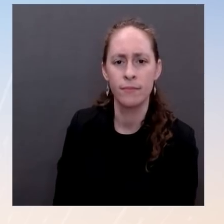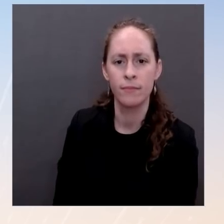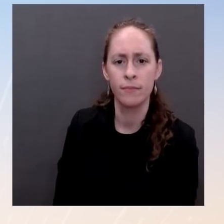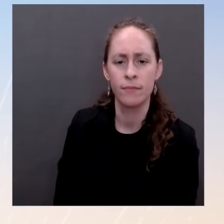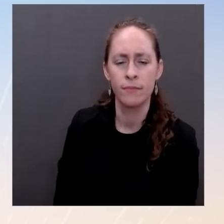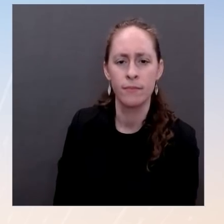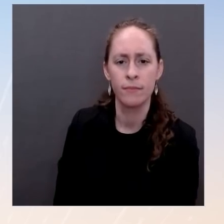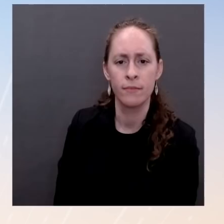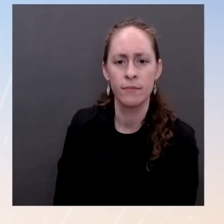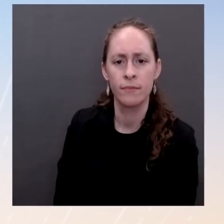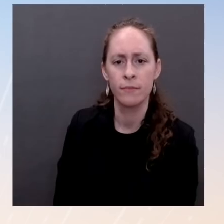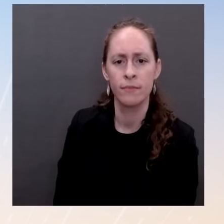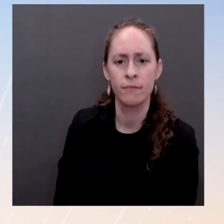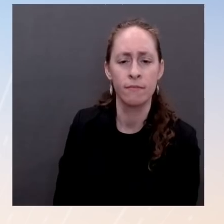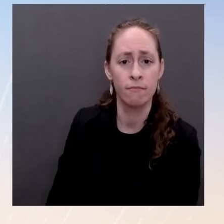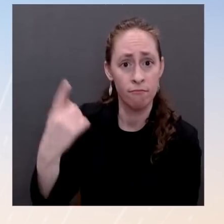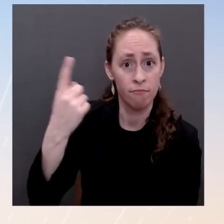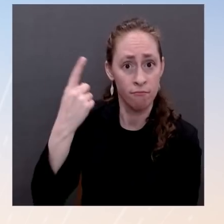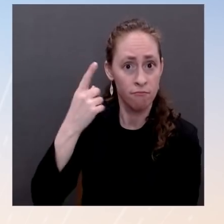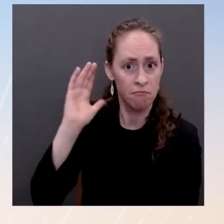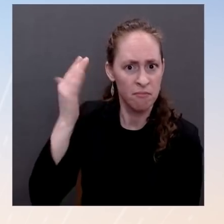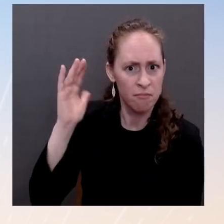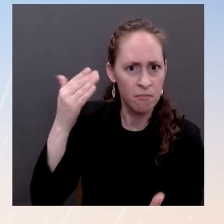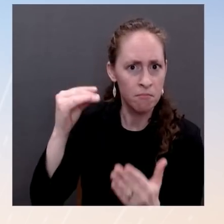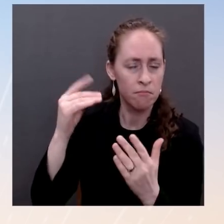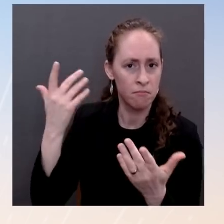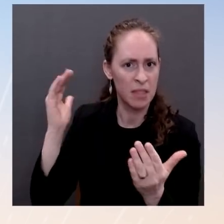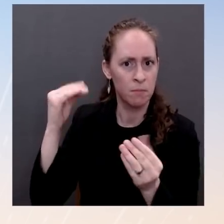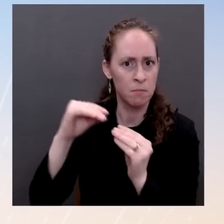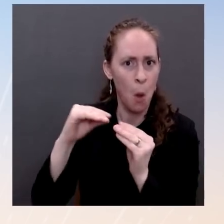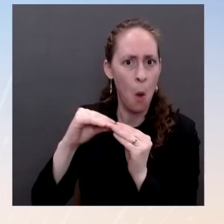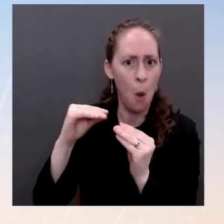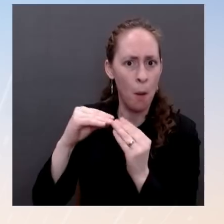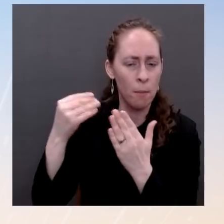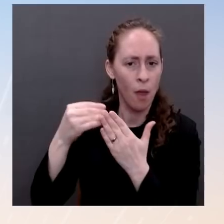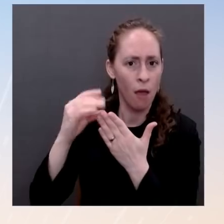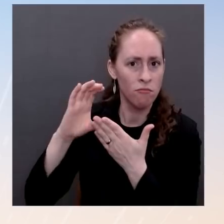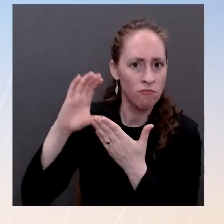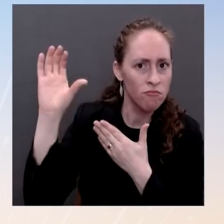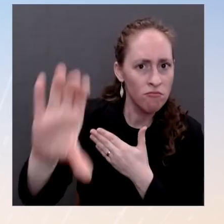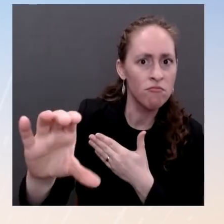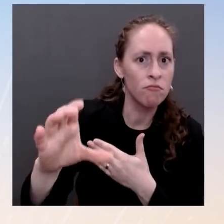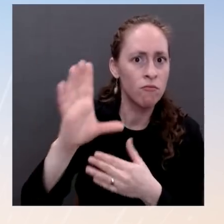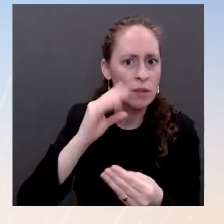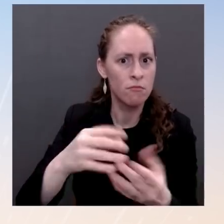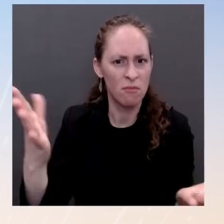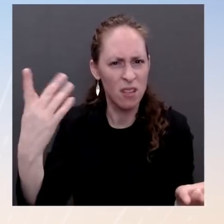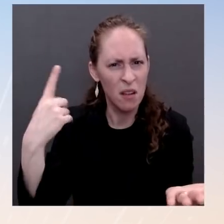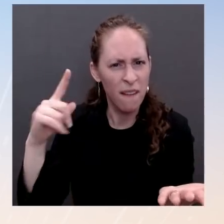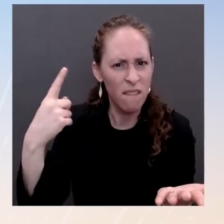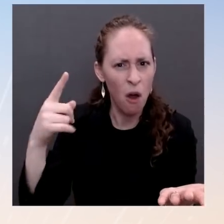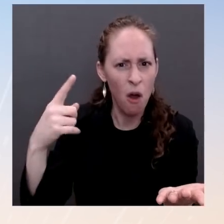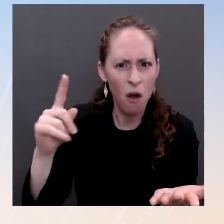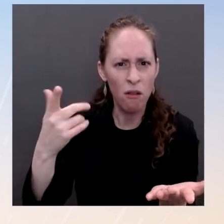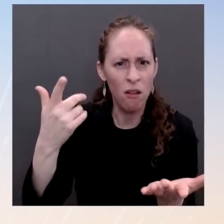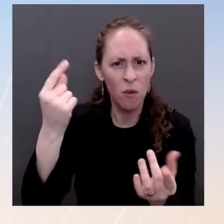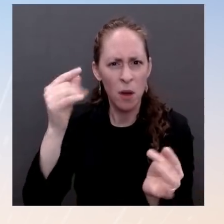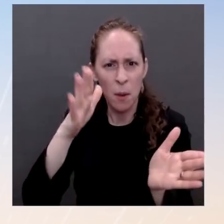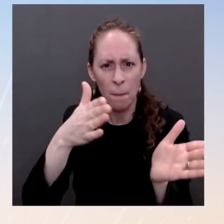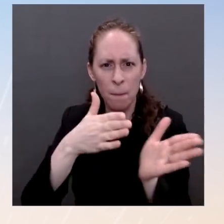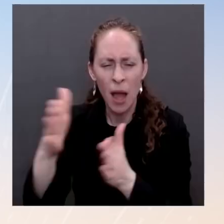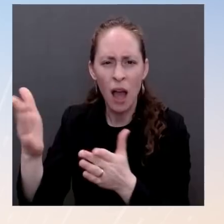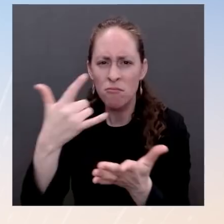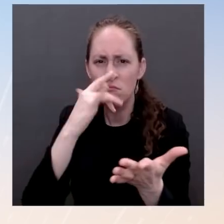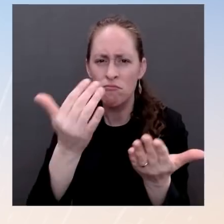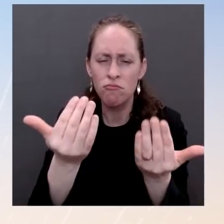allocated? Sure. So HHS's briefing today, or this afternoon, was a part of our regular conversations with